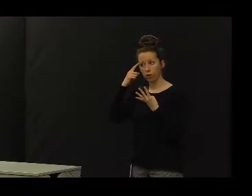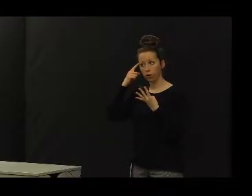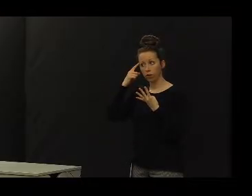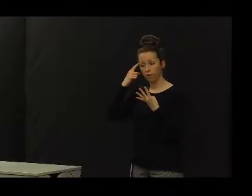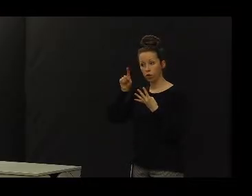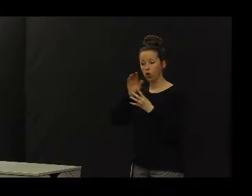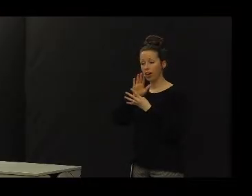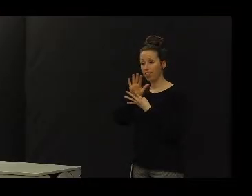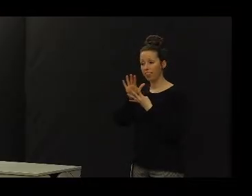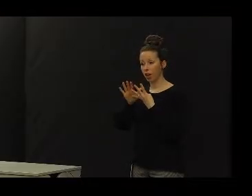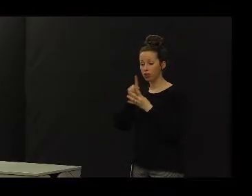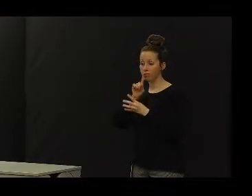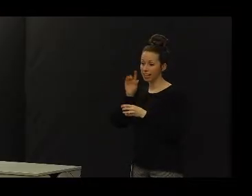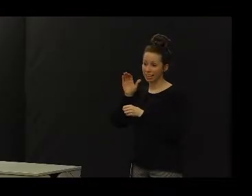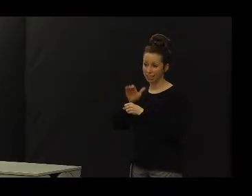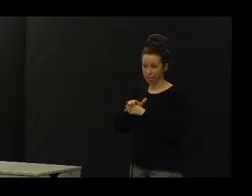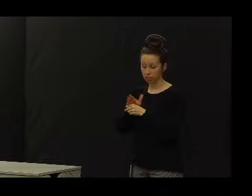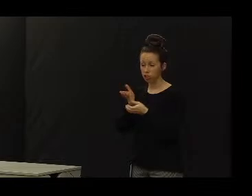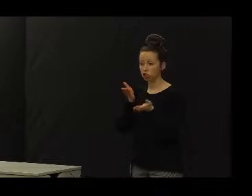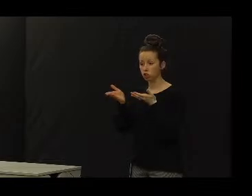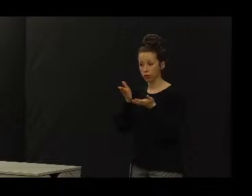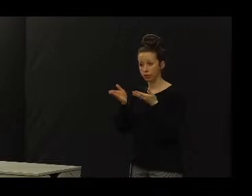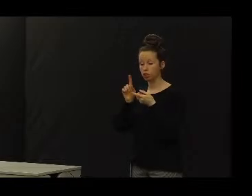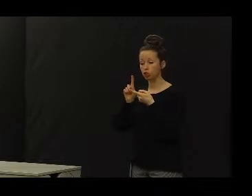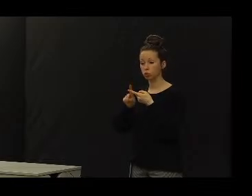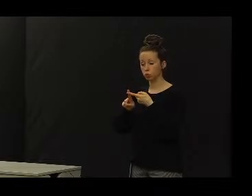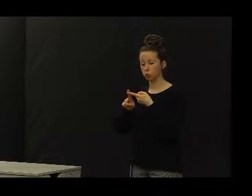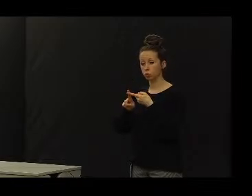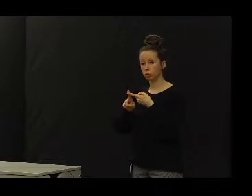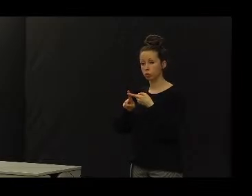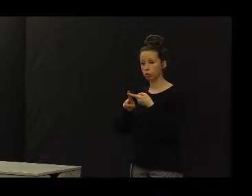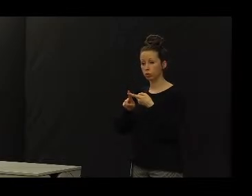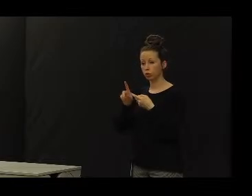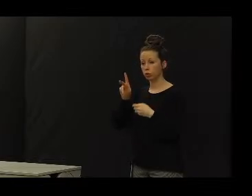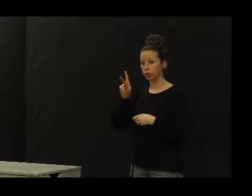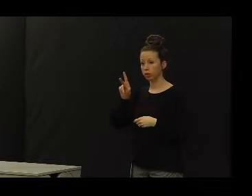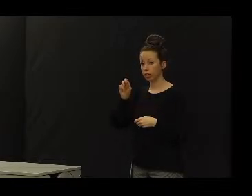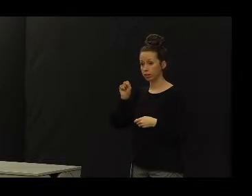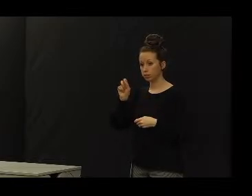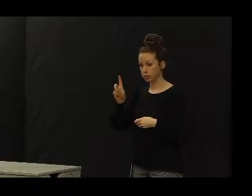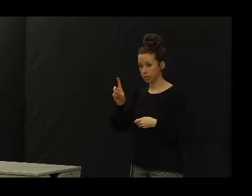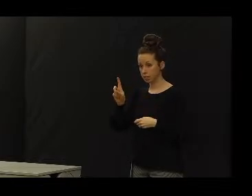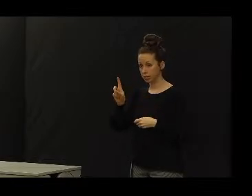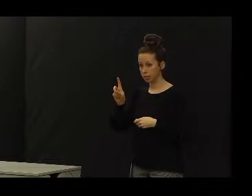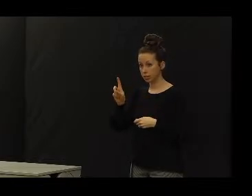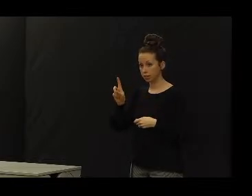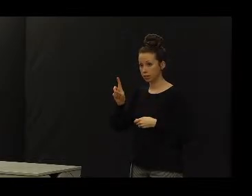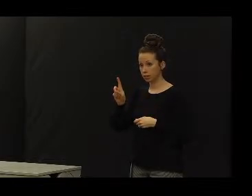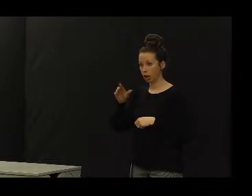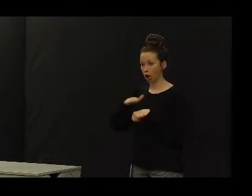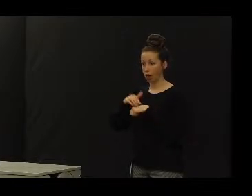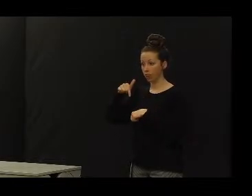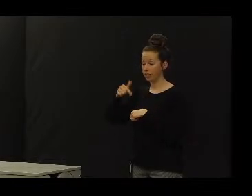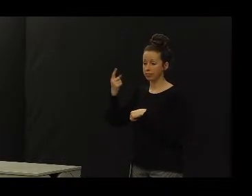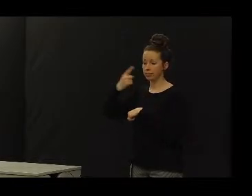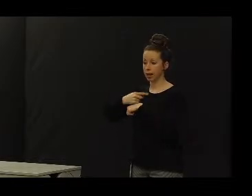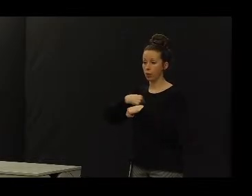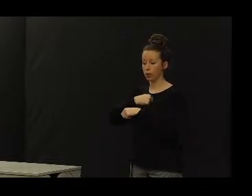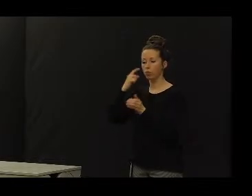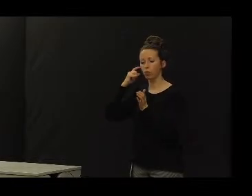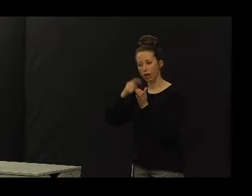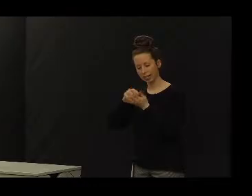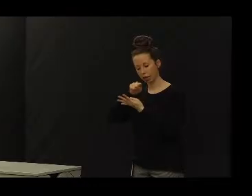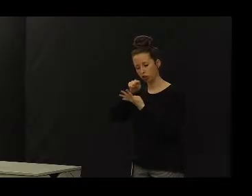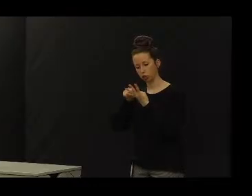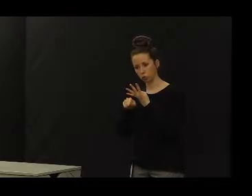for their dedication and their service to Kentucky School for the Deaf. On this day, we recognize you